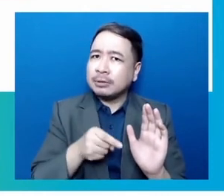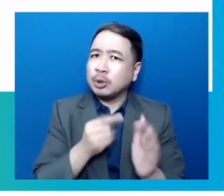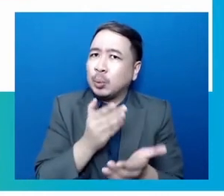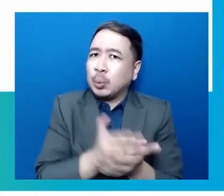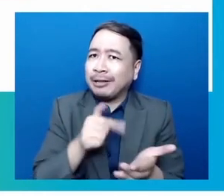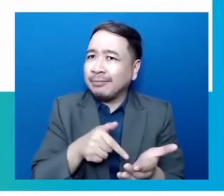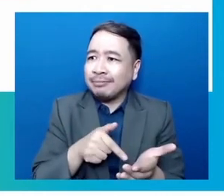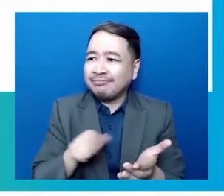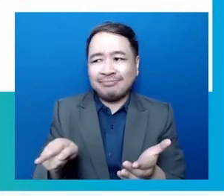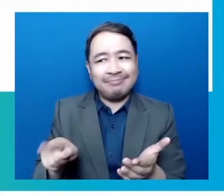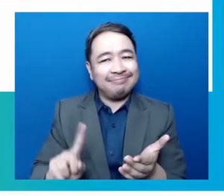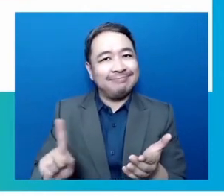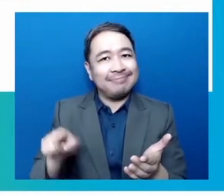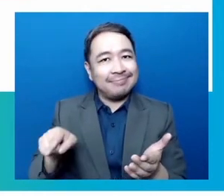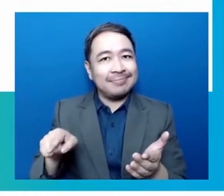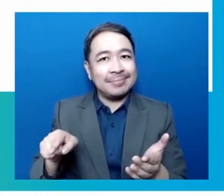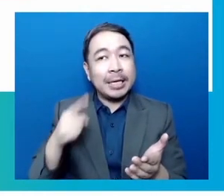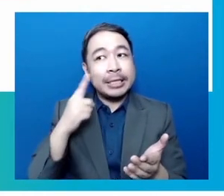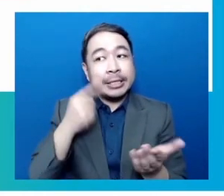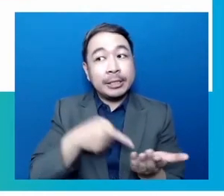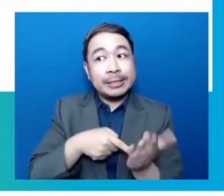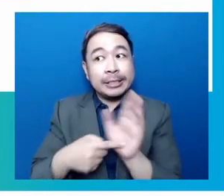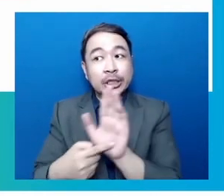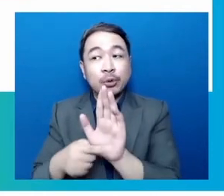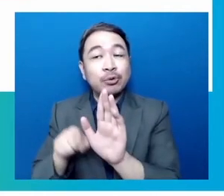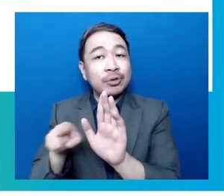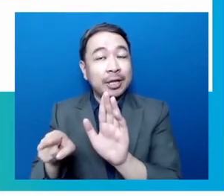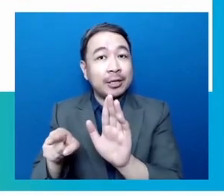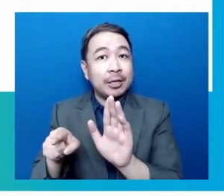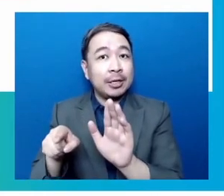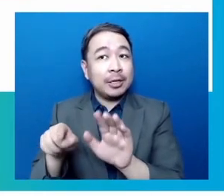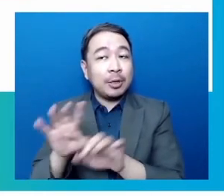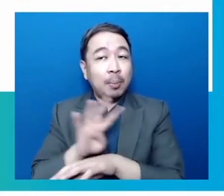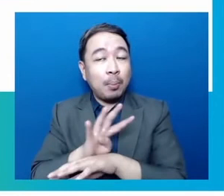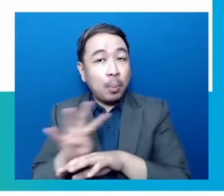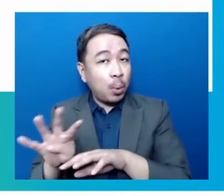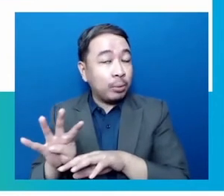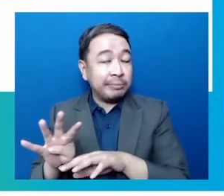should do it publicly and elsewhere.